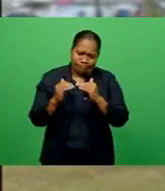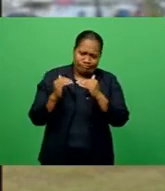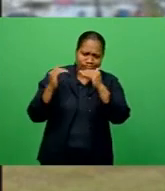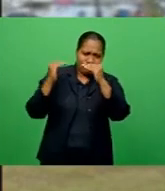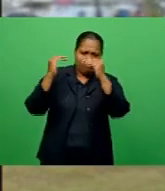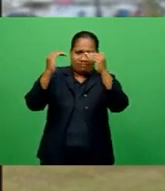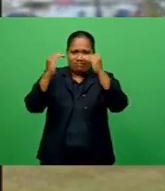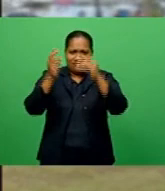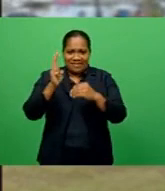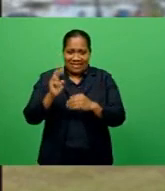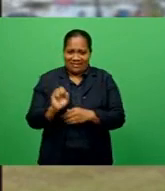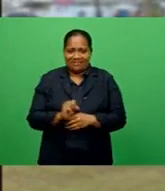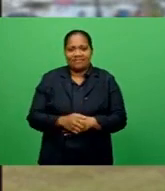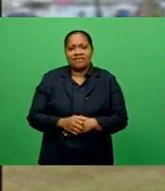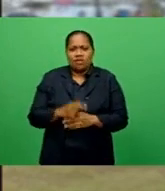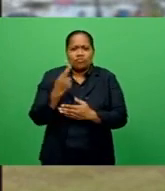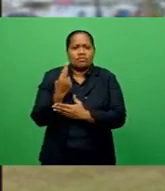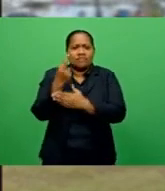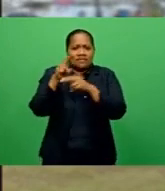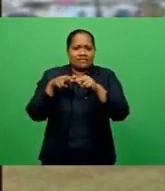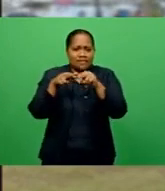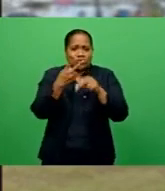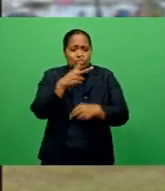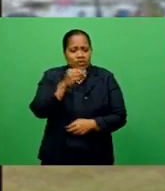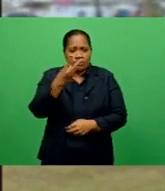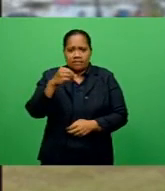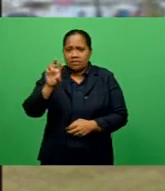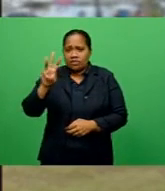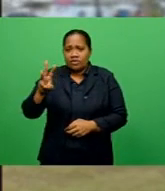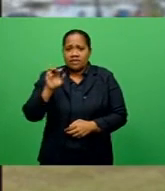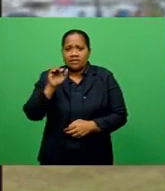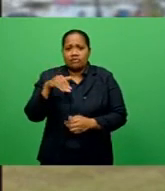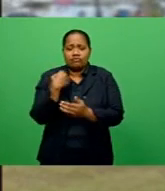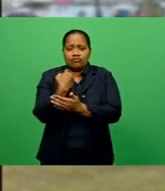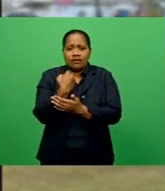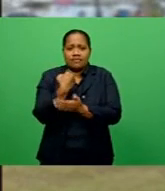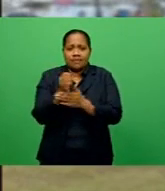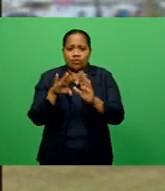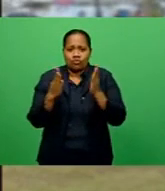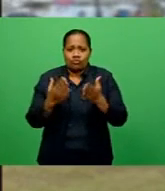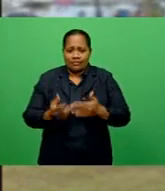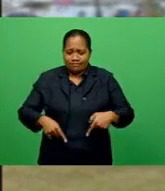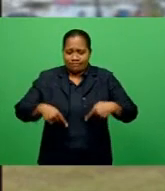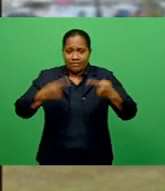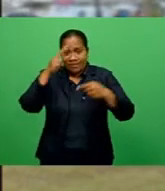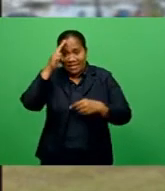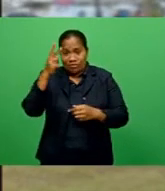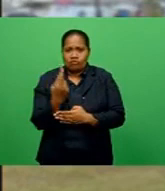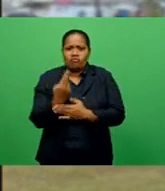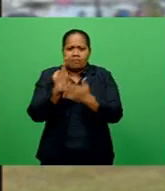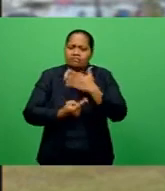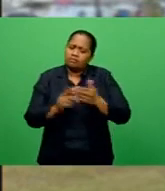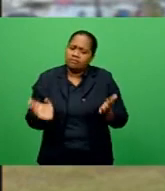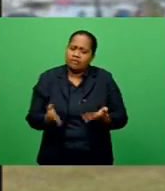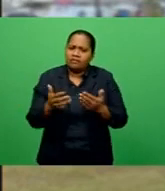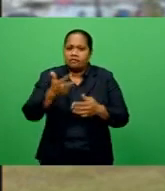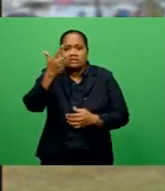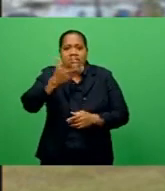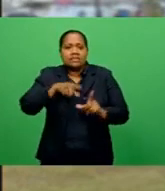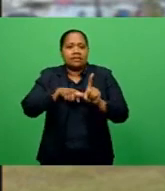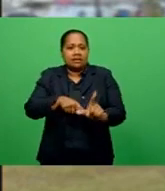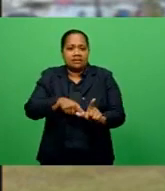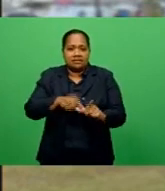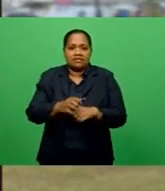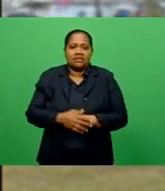career by representing Fiji at the 2023 Touch Rugby World Cup. The National Rep has been playing touch rugby for 18